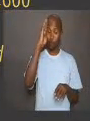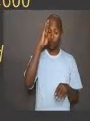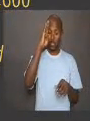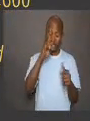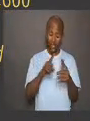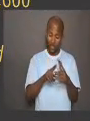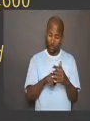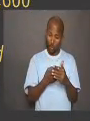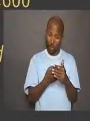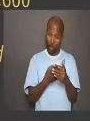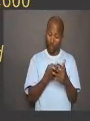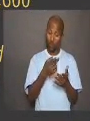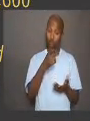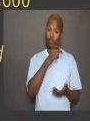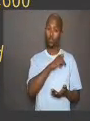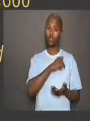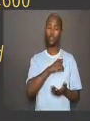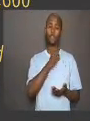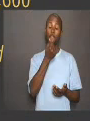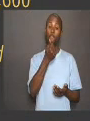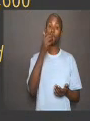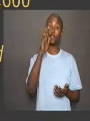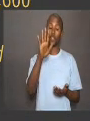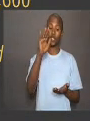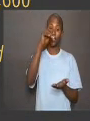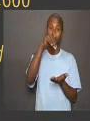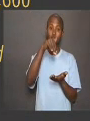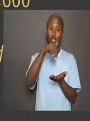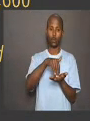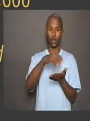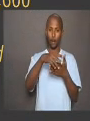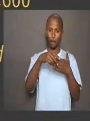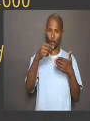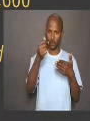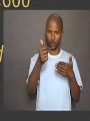Biruk's initial wage is 15,000 bir.